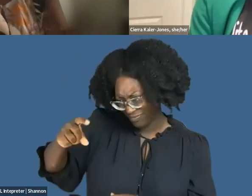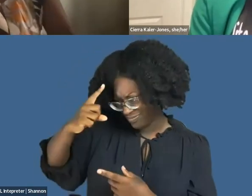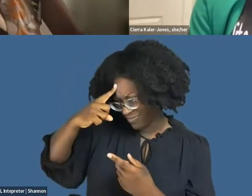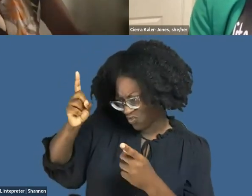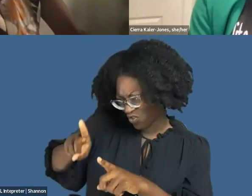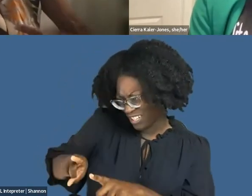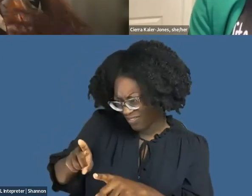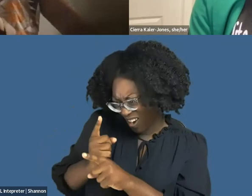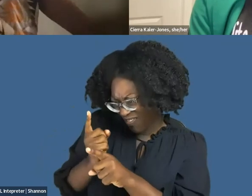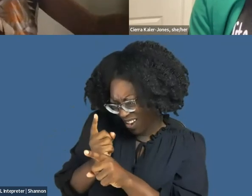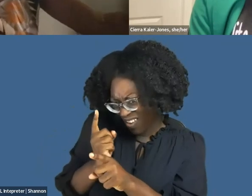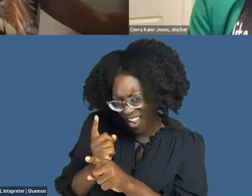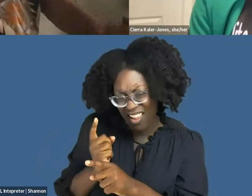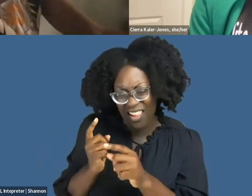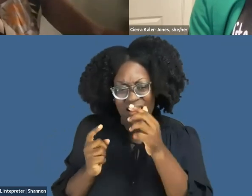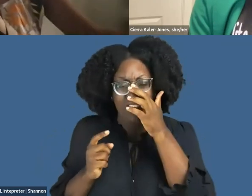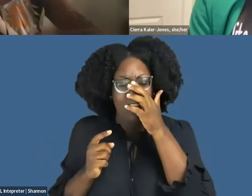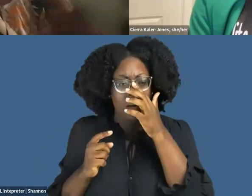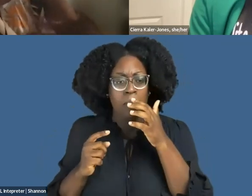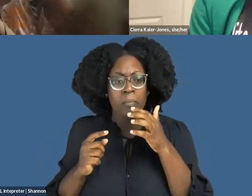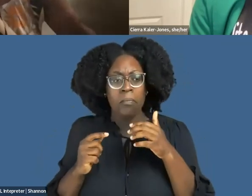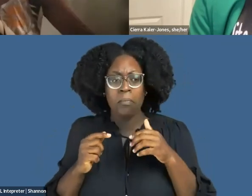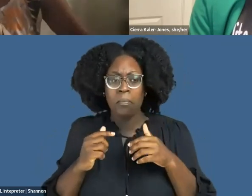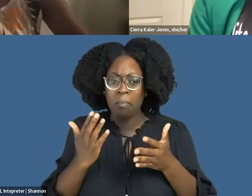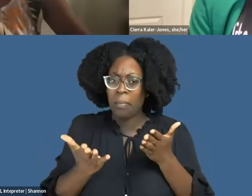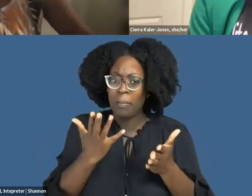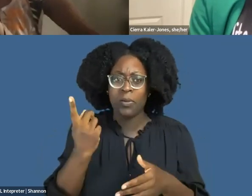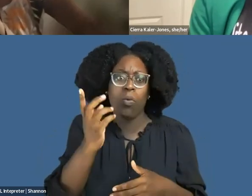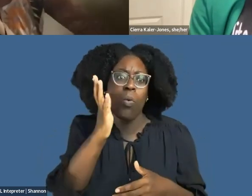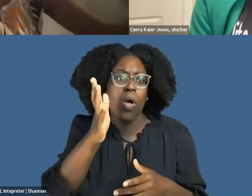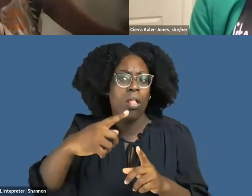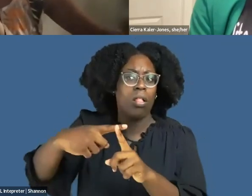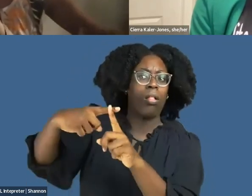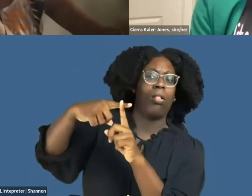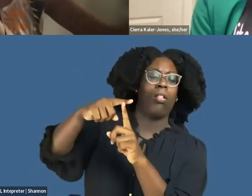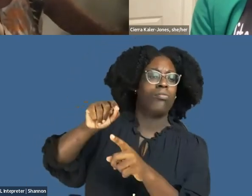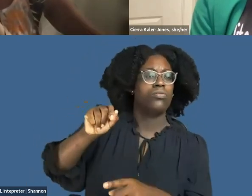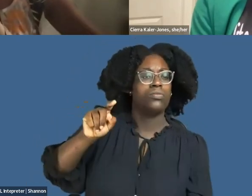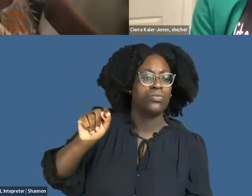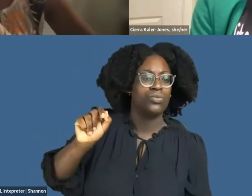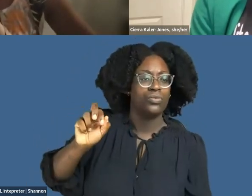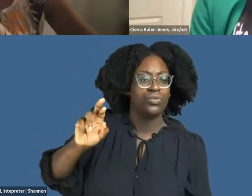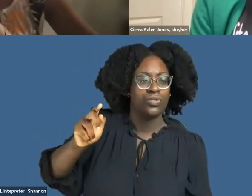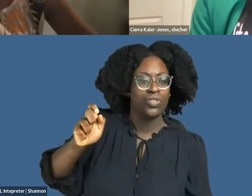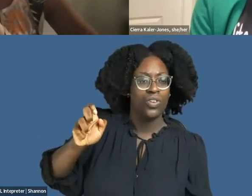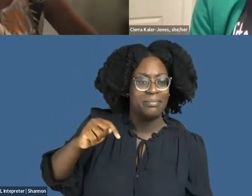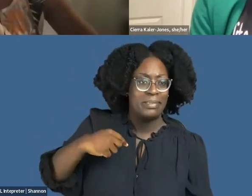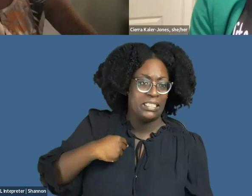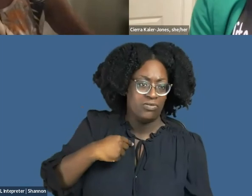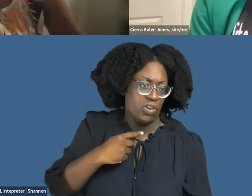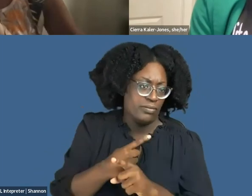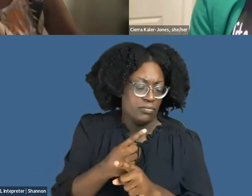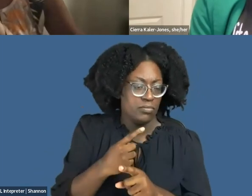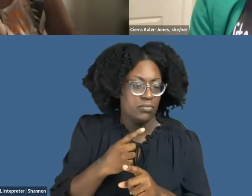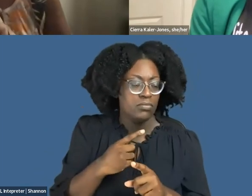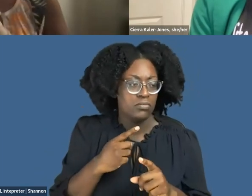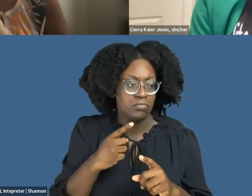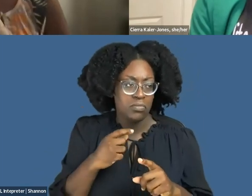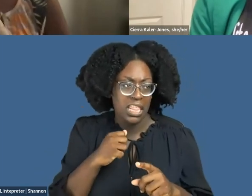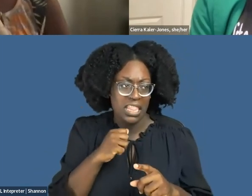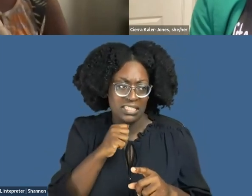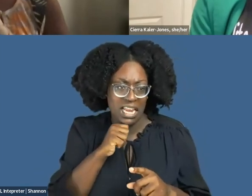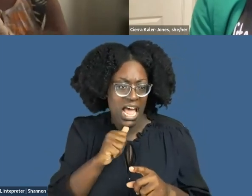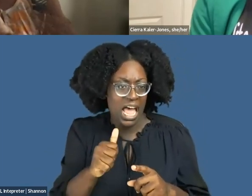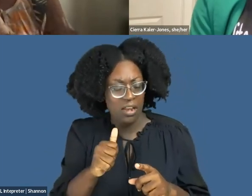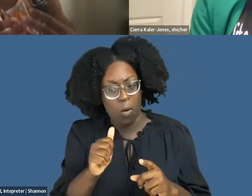But I will be okay. But there is real trauma involved sometimes in becoming the target of these things, right? In the process. And